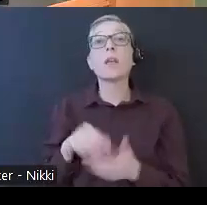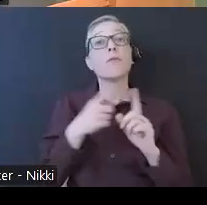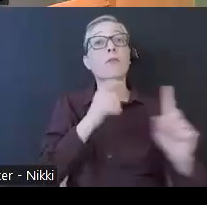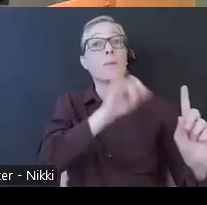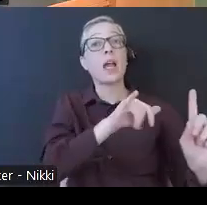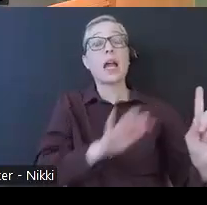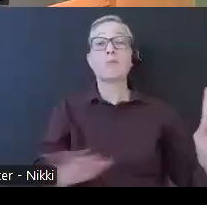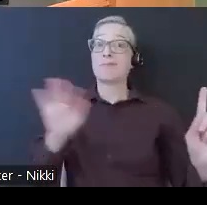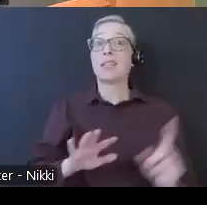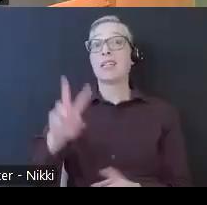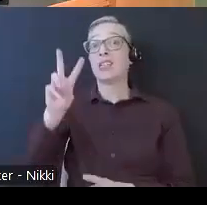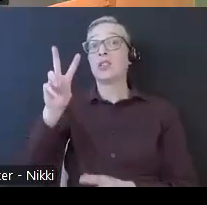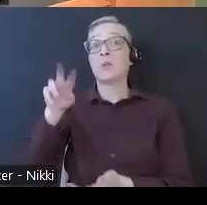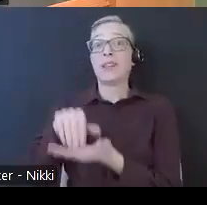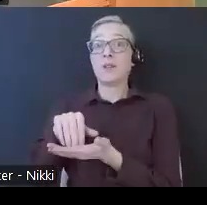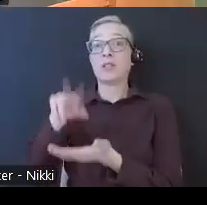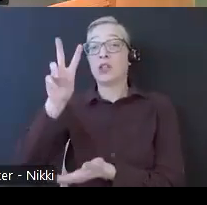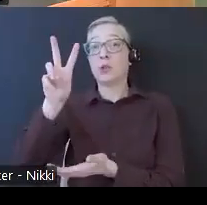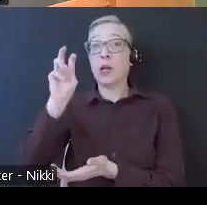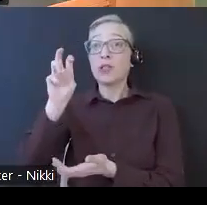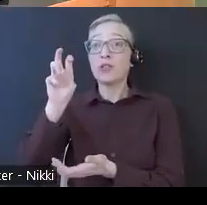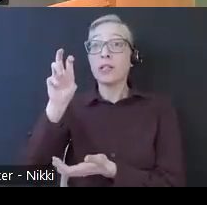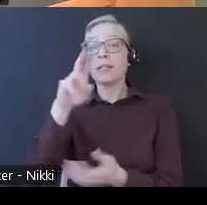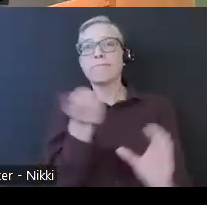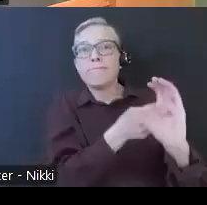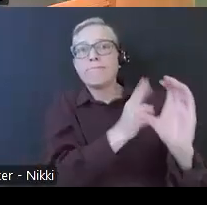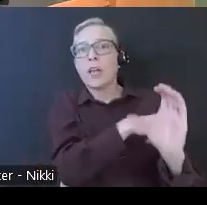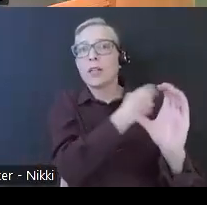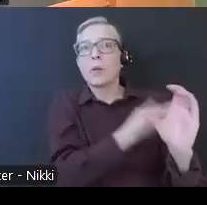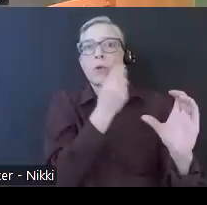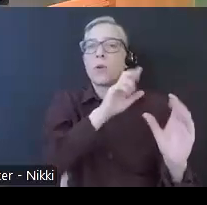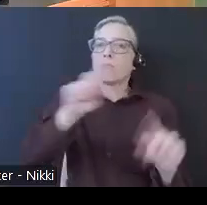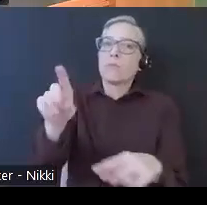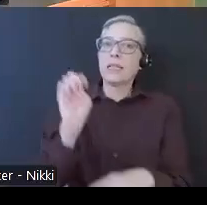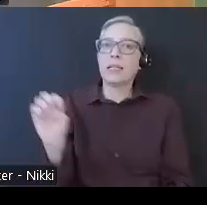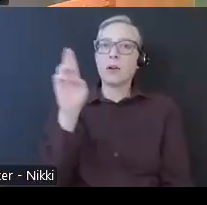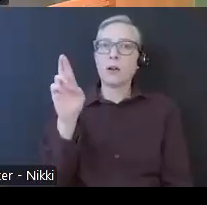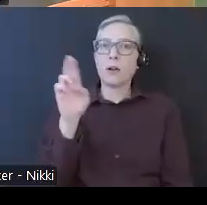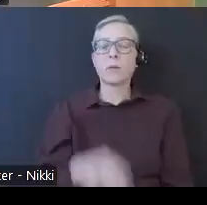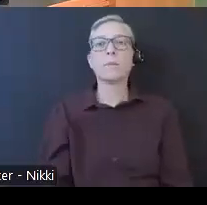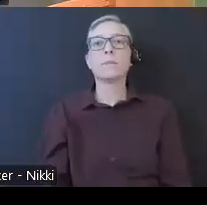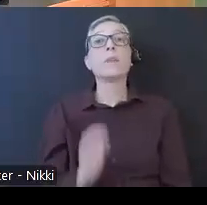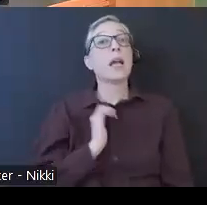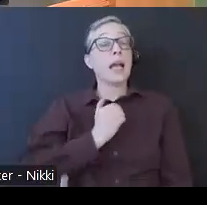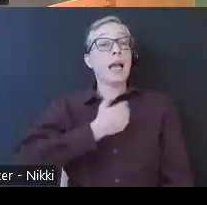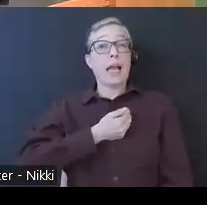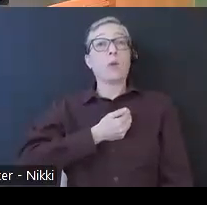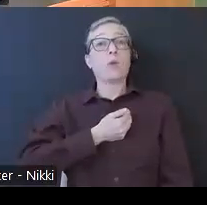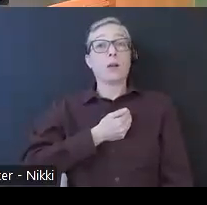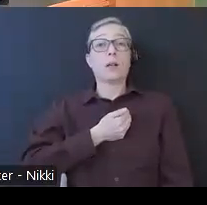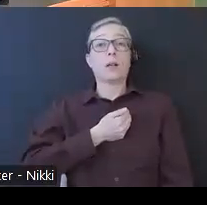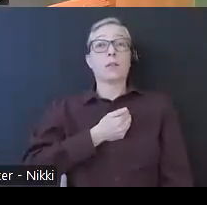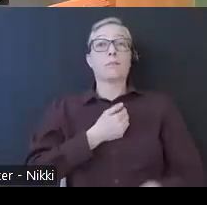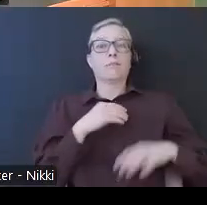were hospitalized or went to the emergency room. And our practice currently has a program where we call patients, a nurse from